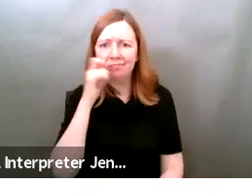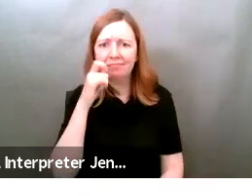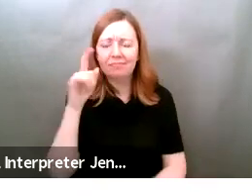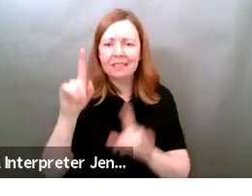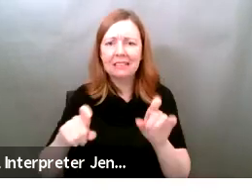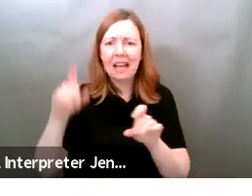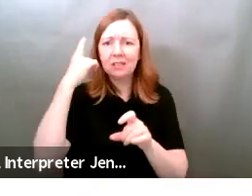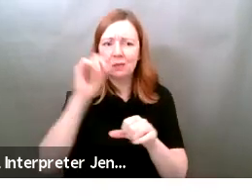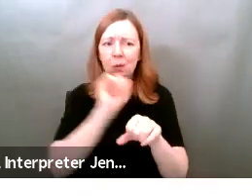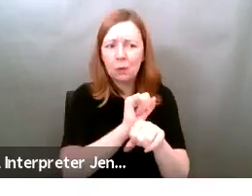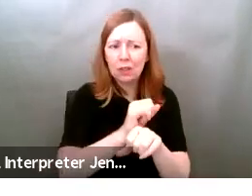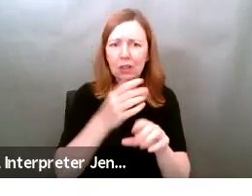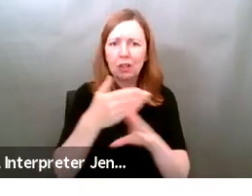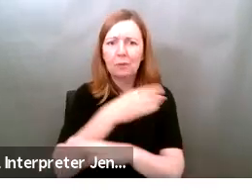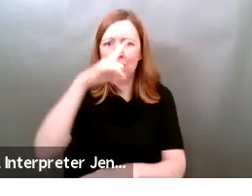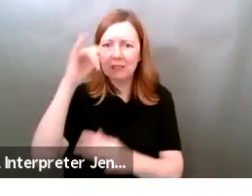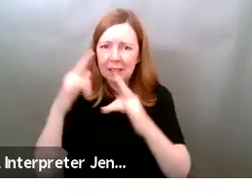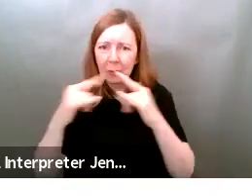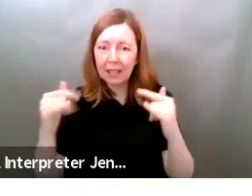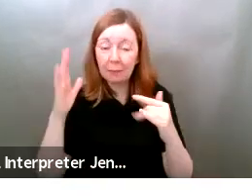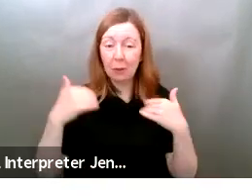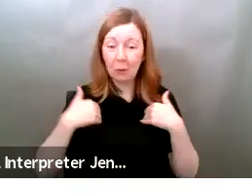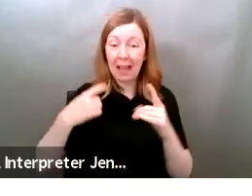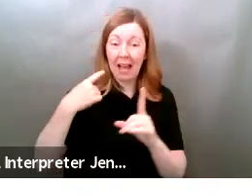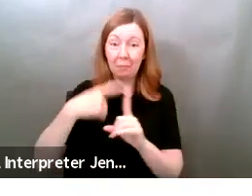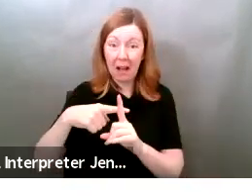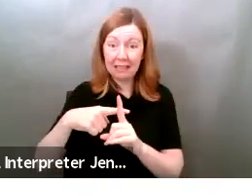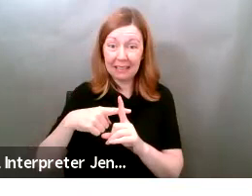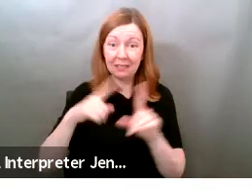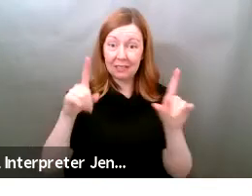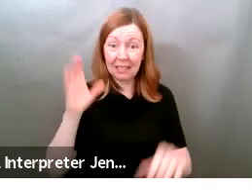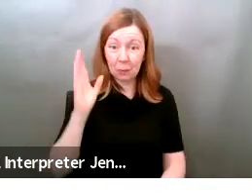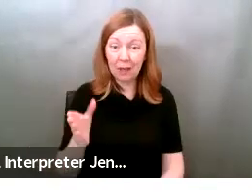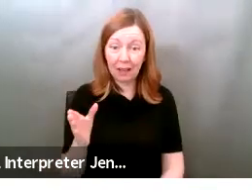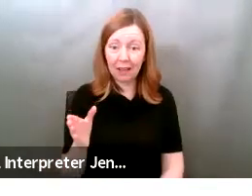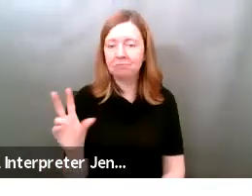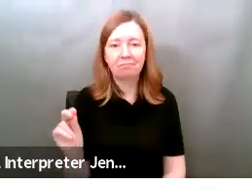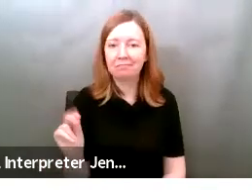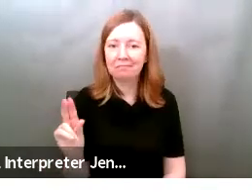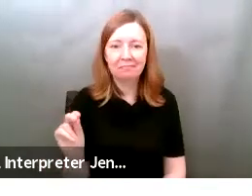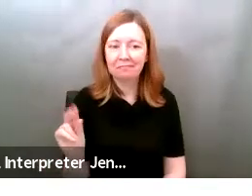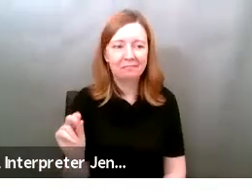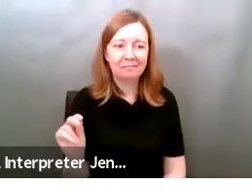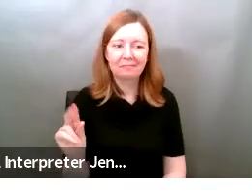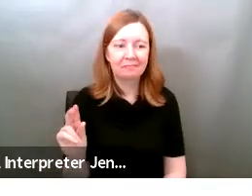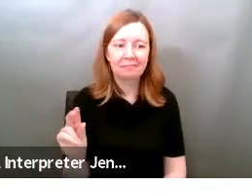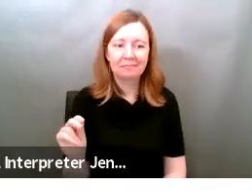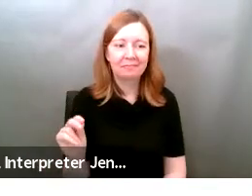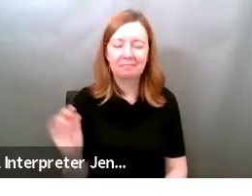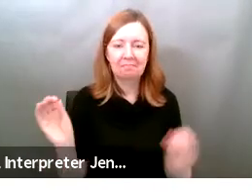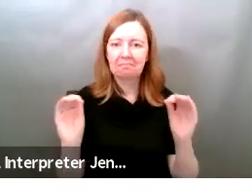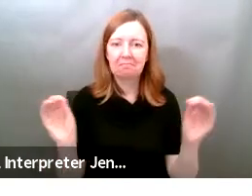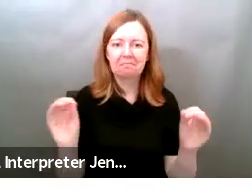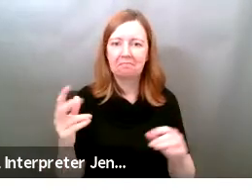starts summer camp, are they going to have a positive COVID test? And the answer there is no. You will not have a